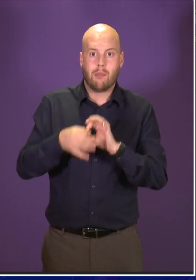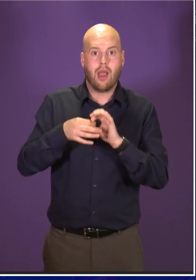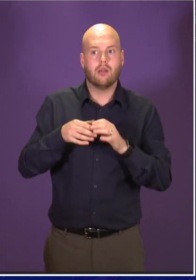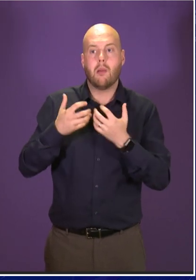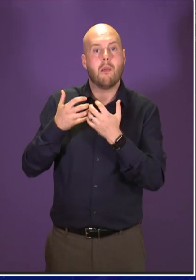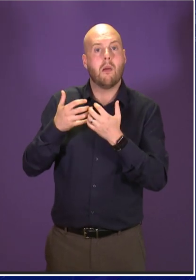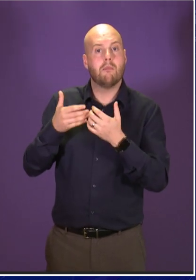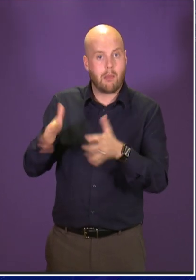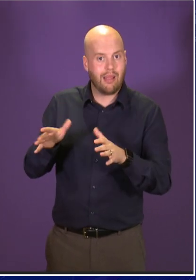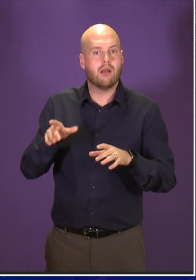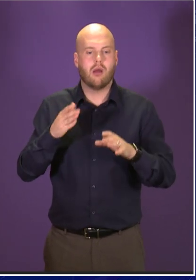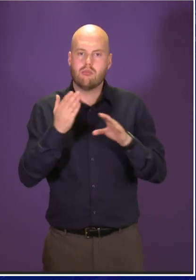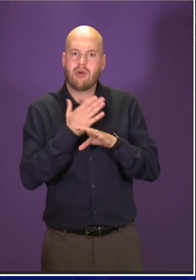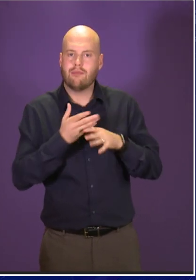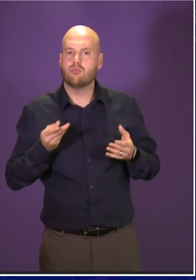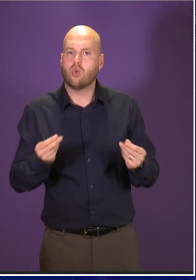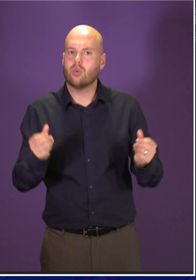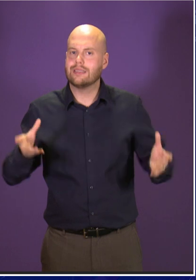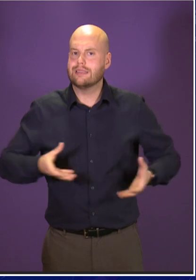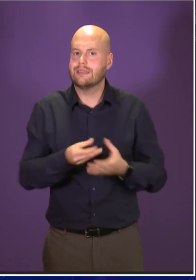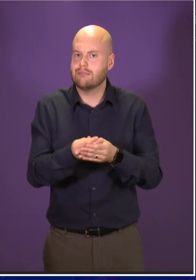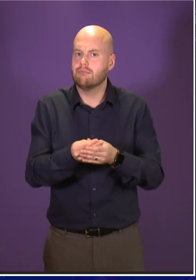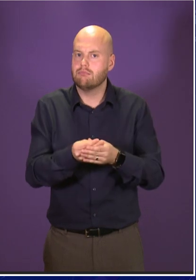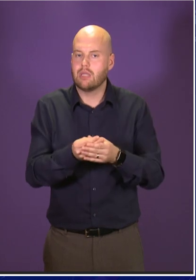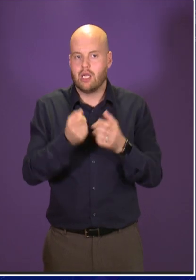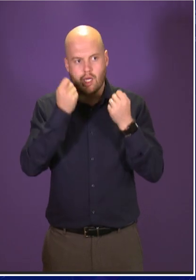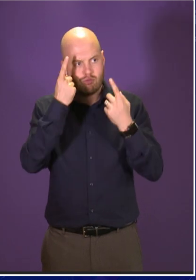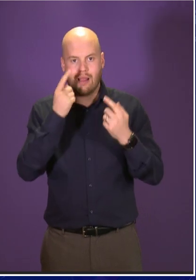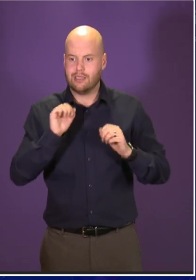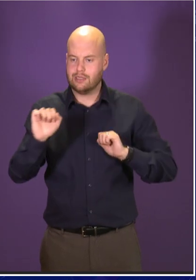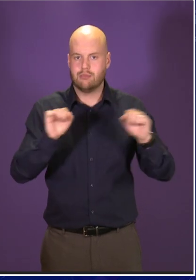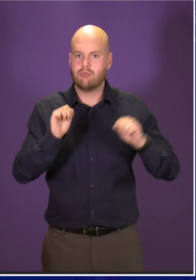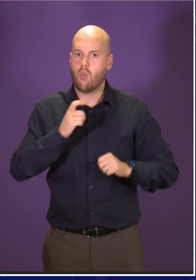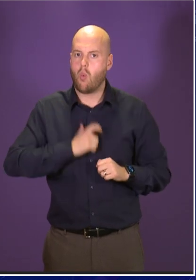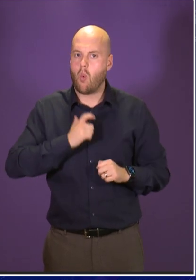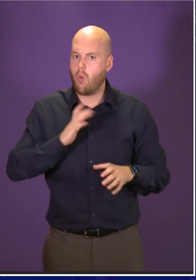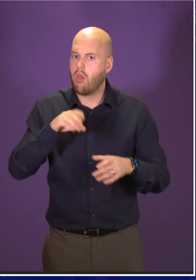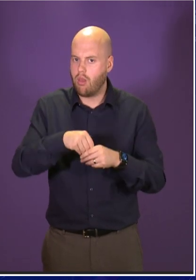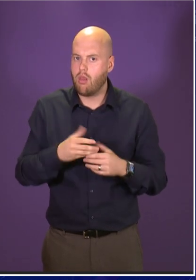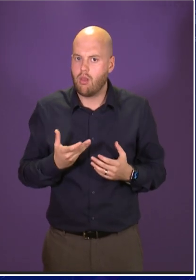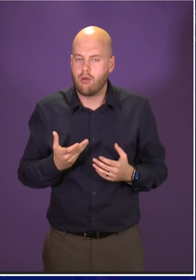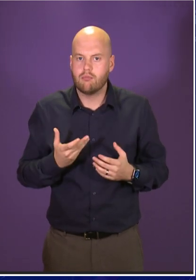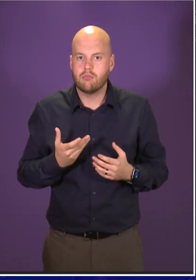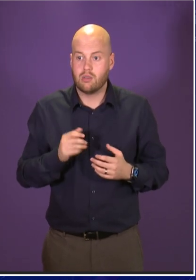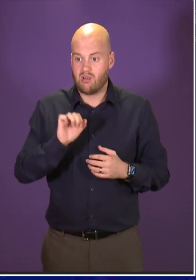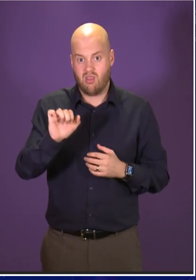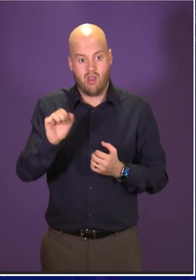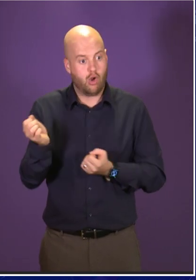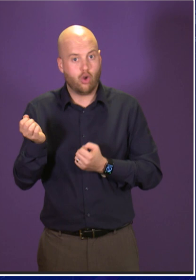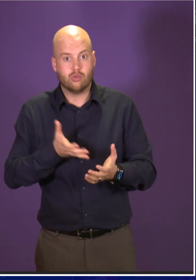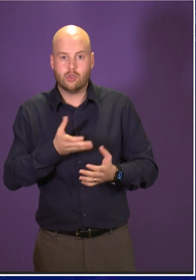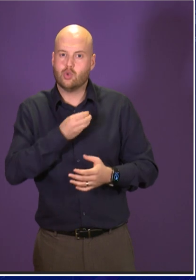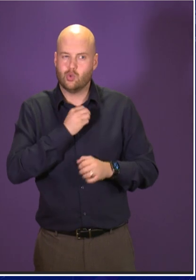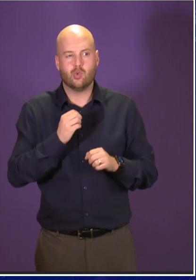public-private resources, and realizing the role of each actor in their specific mission and their contribution to the big